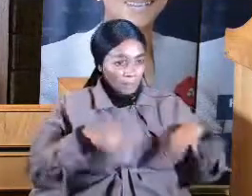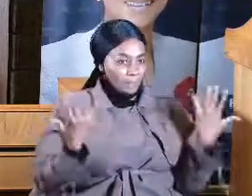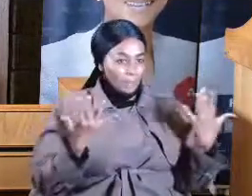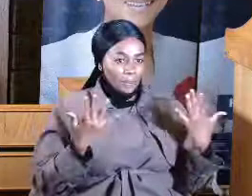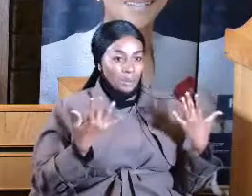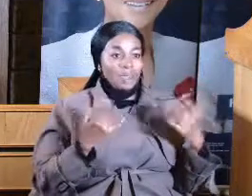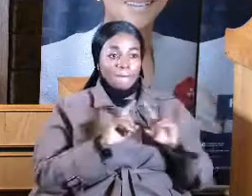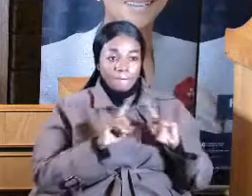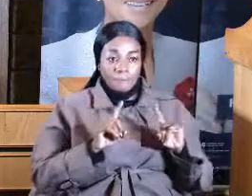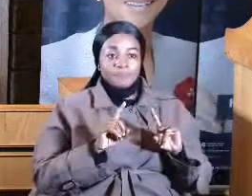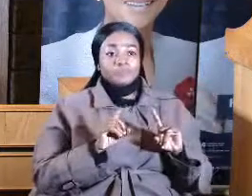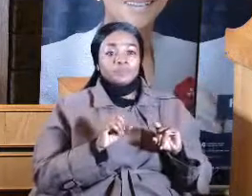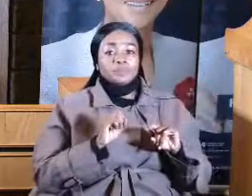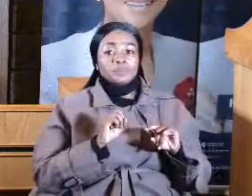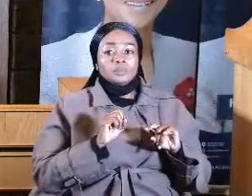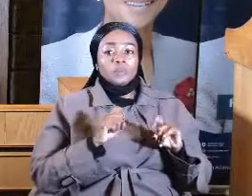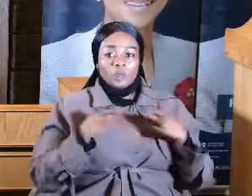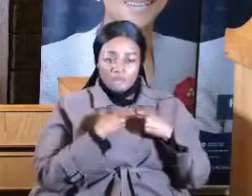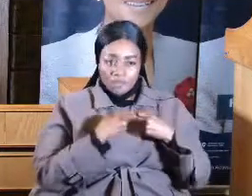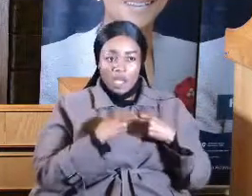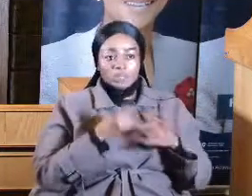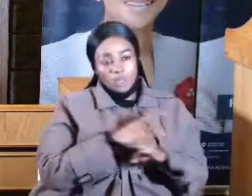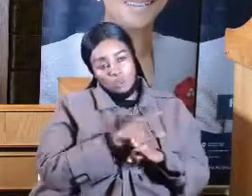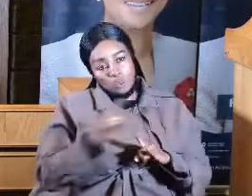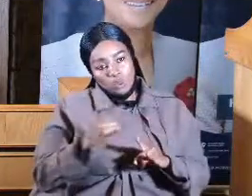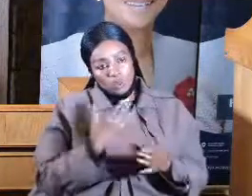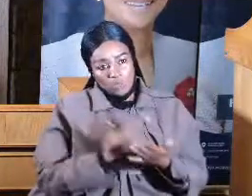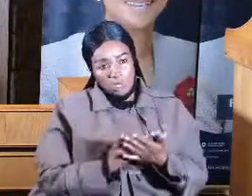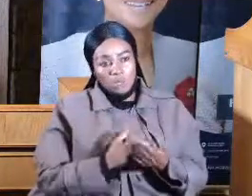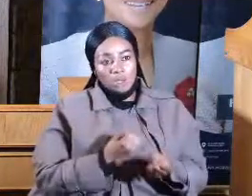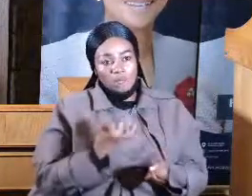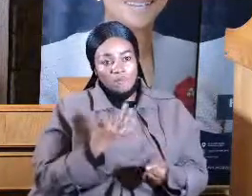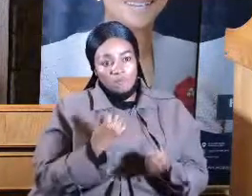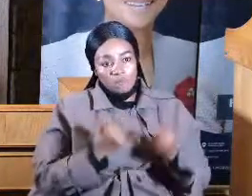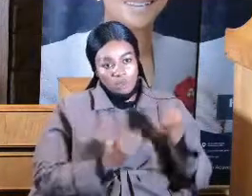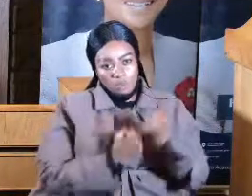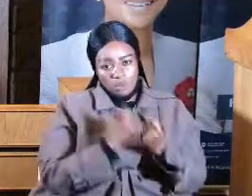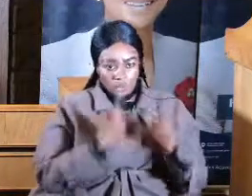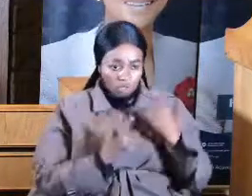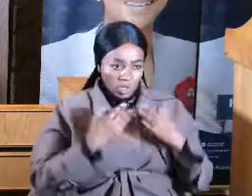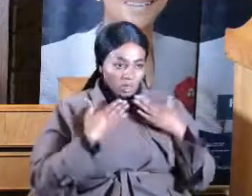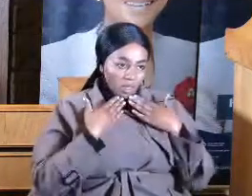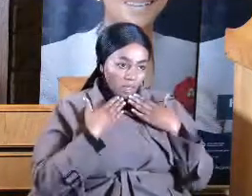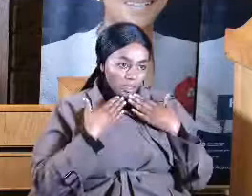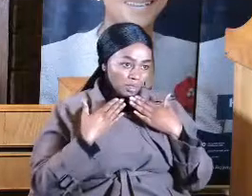we can fight all this and make a difference. Thank you.